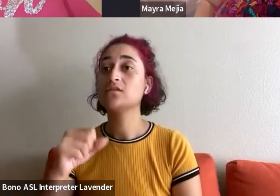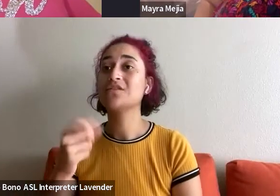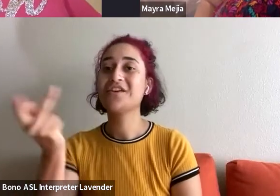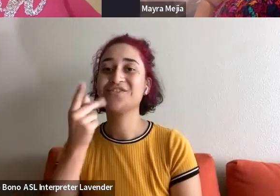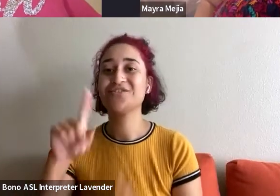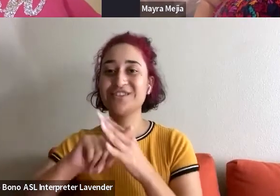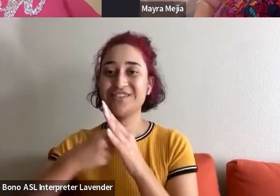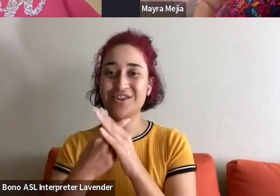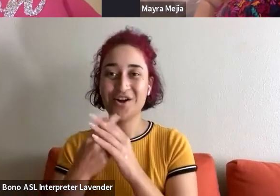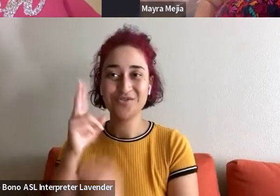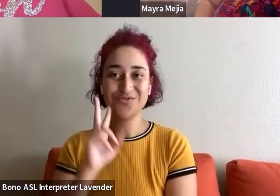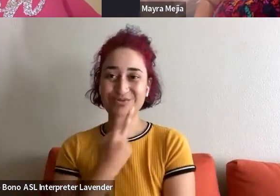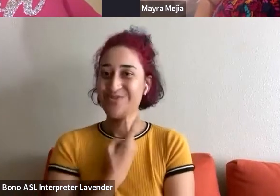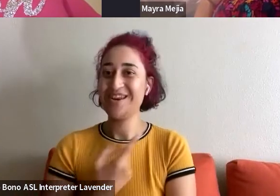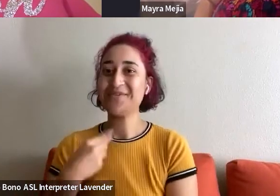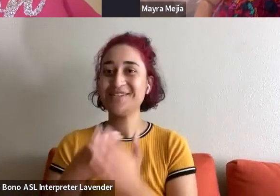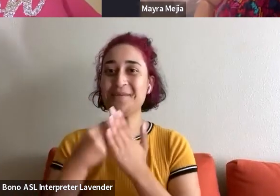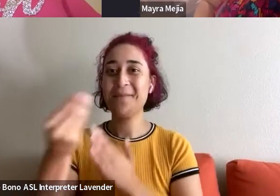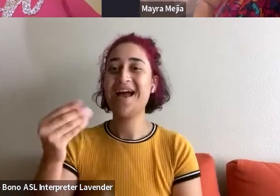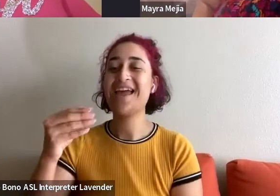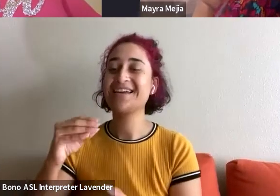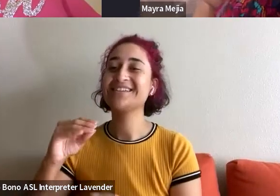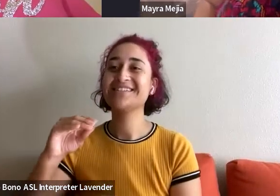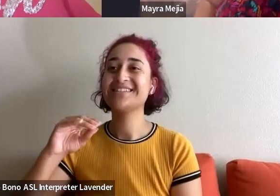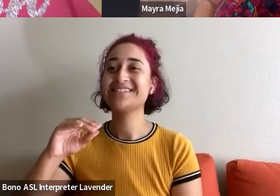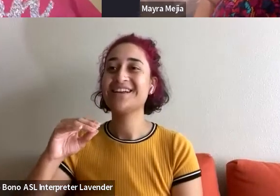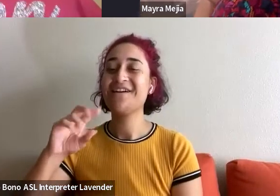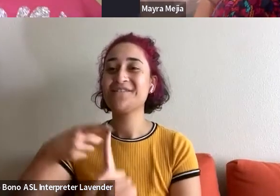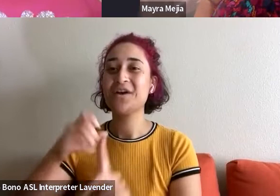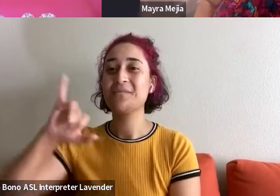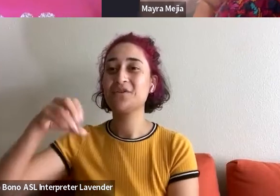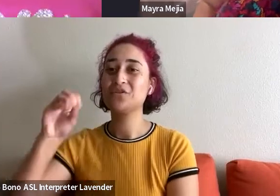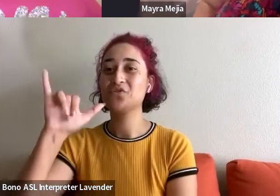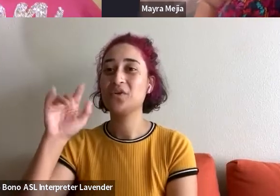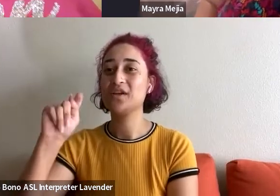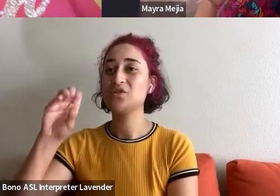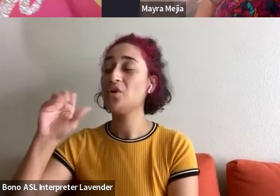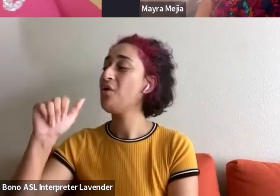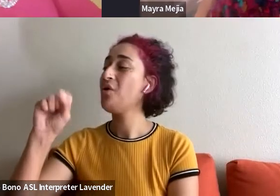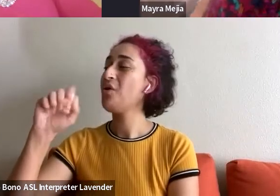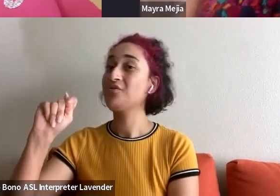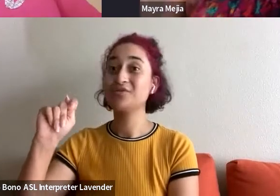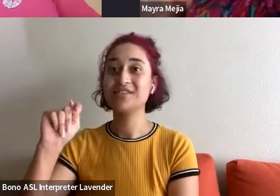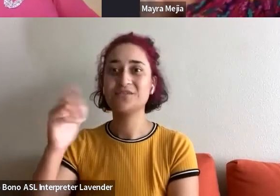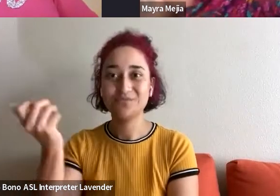We should get an outfit from Joy Toast and twin. Which one are you getting? Because I want the Daisy one.